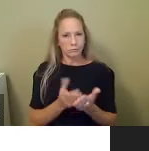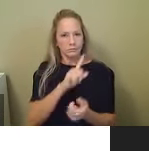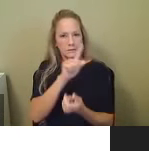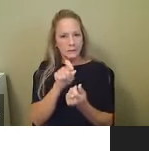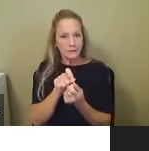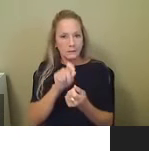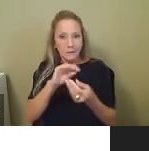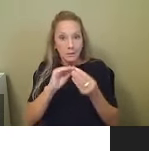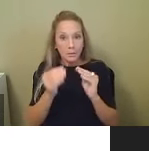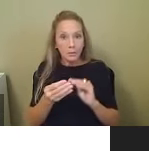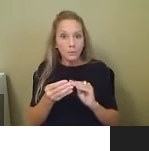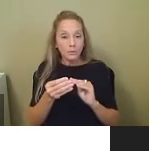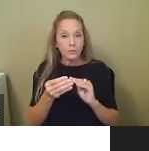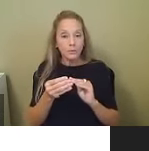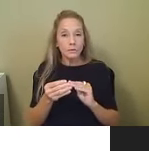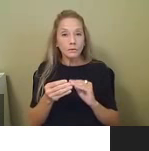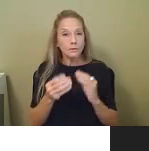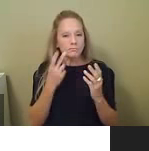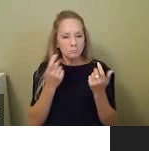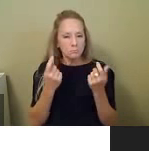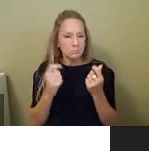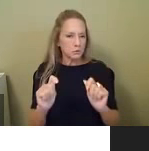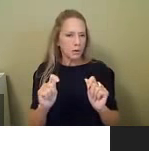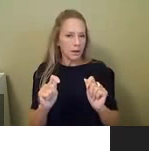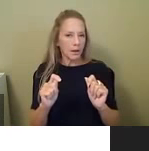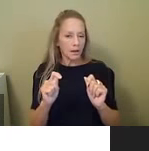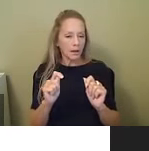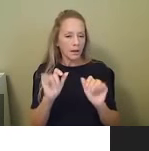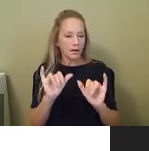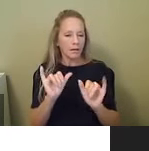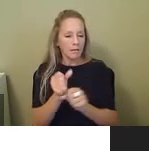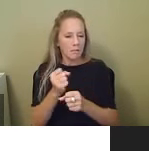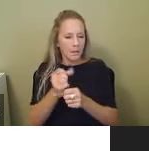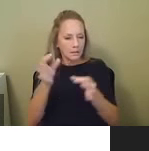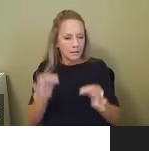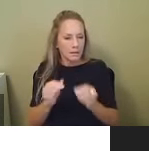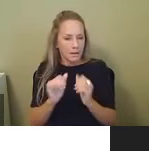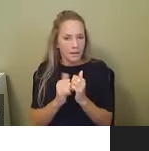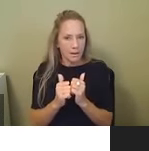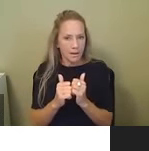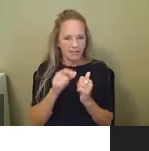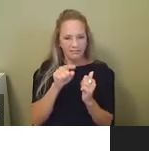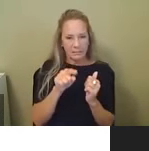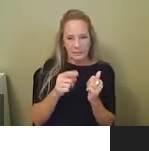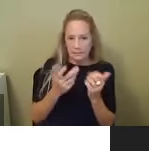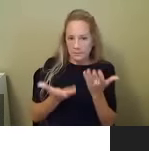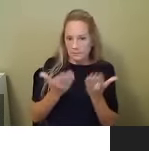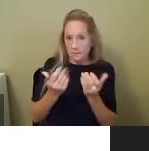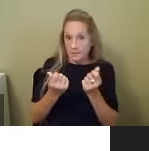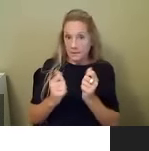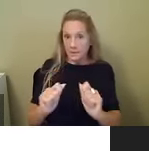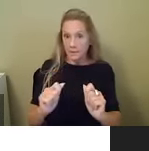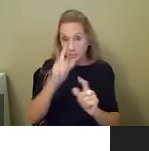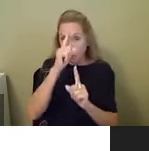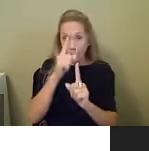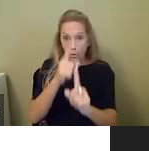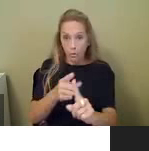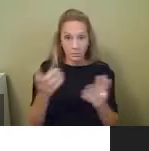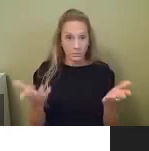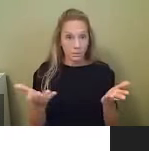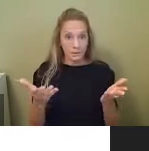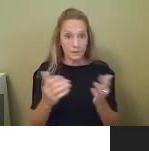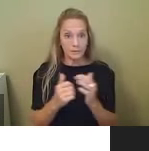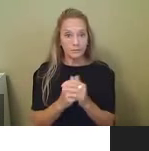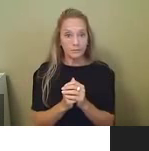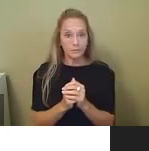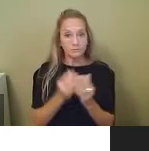will, to try to make decisions based upon. So this is an attempt to do that. So what are the goals of that?